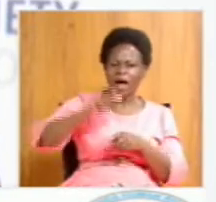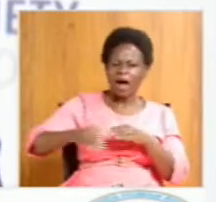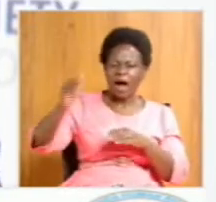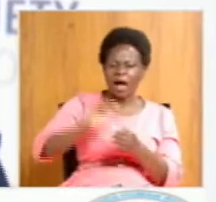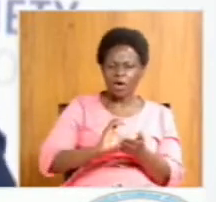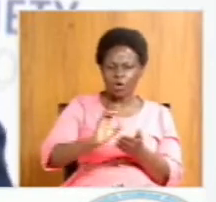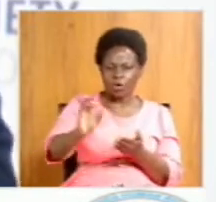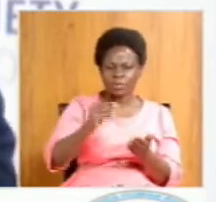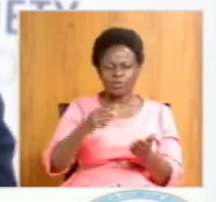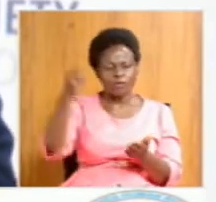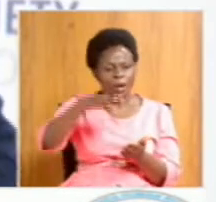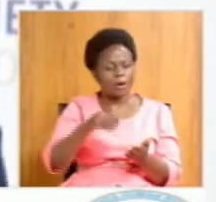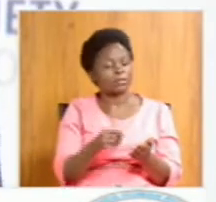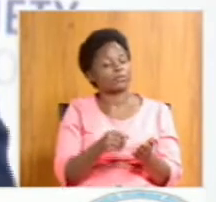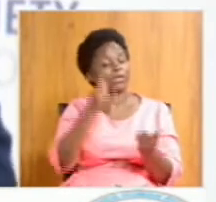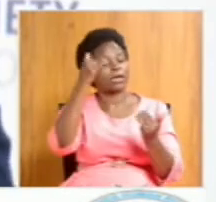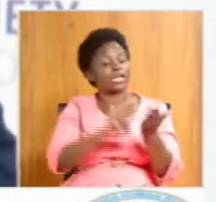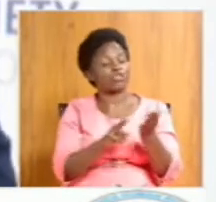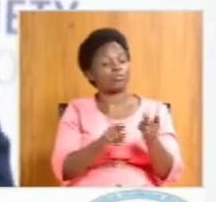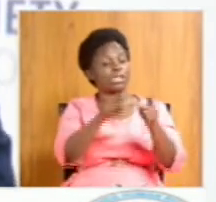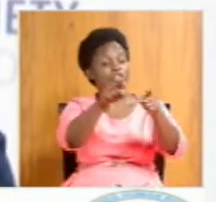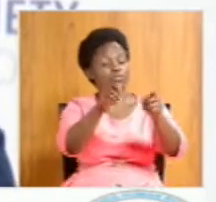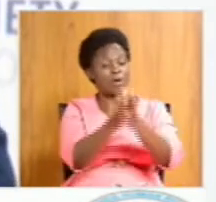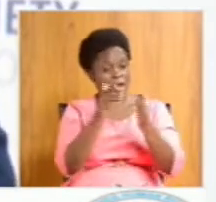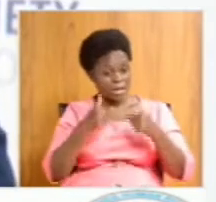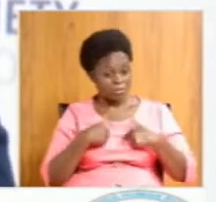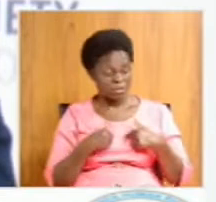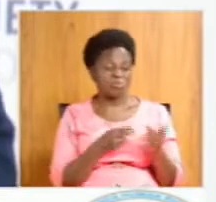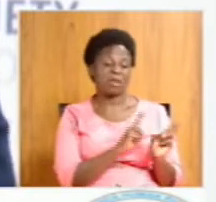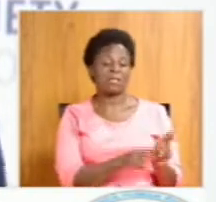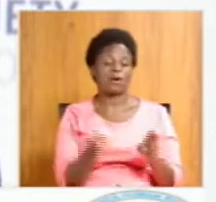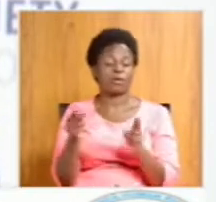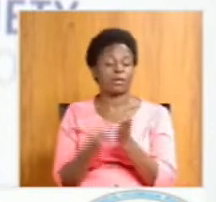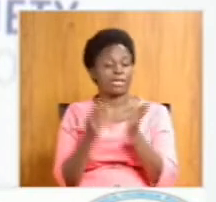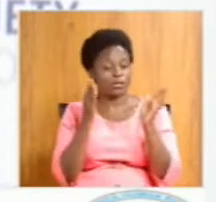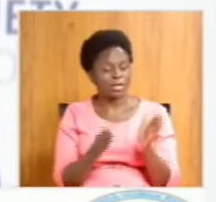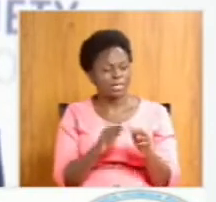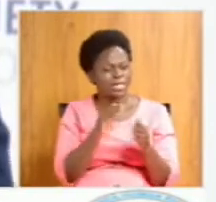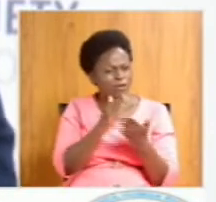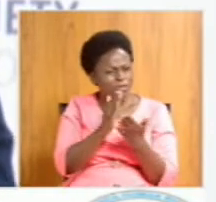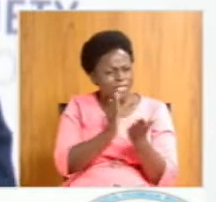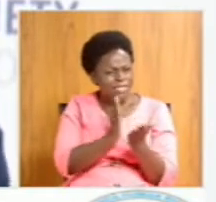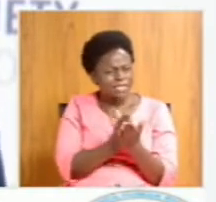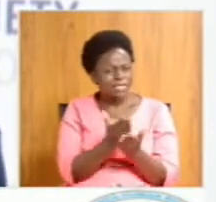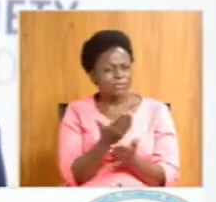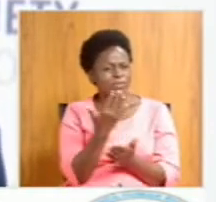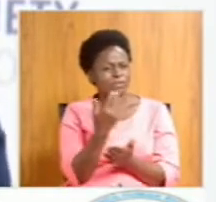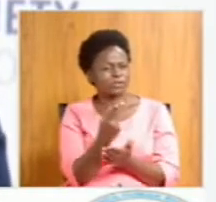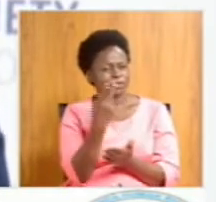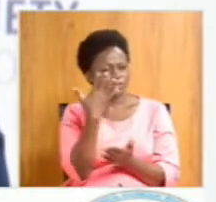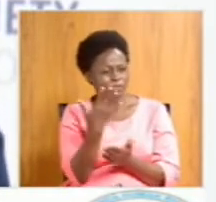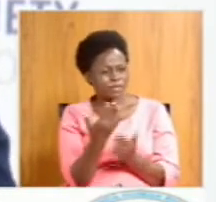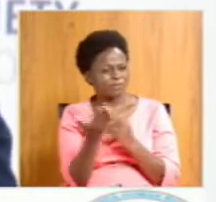to the end user as a consumer, you and me, who are the ordinary Ugandans. Section 25 of the Electricity Act